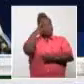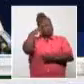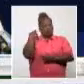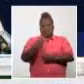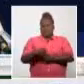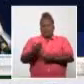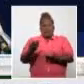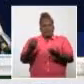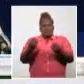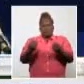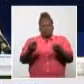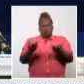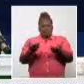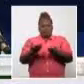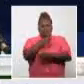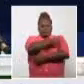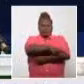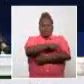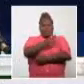so far.